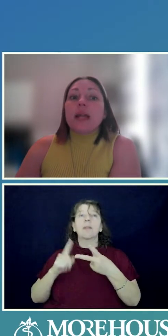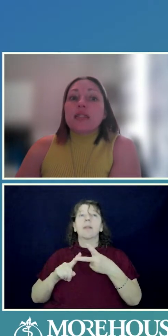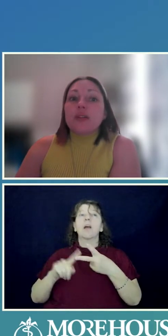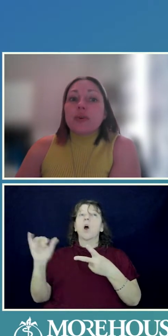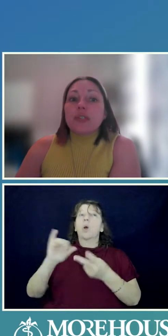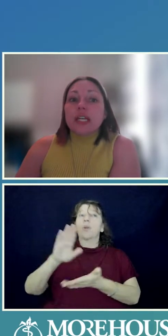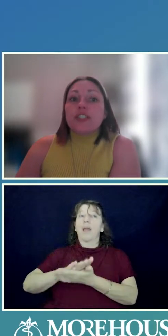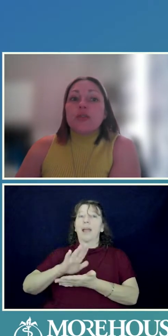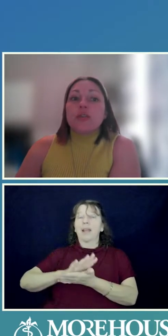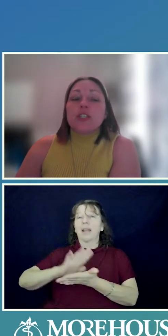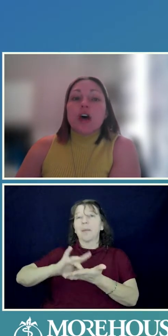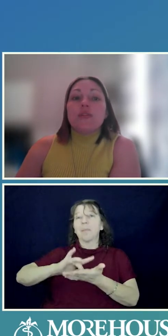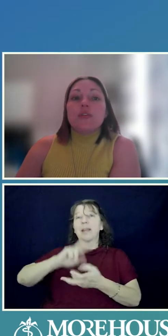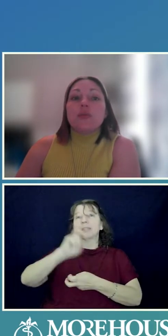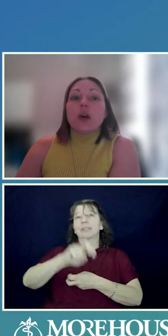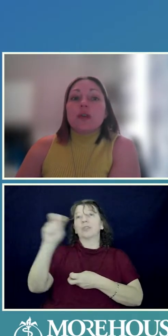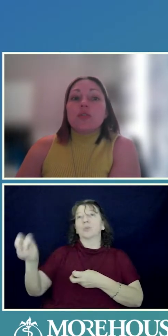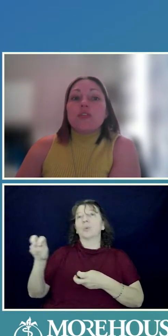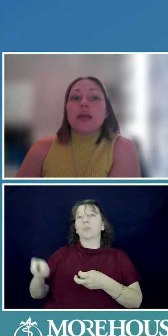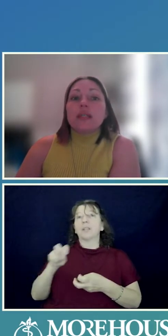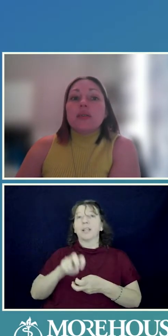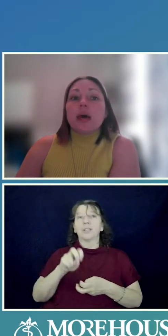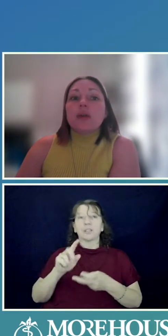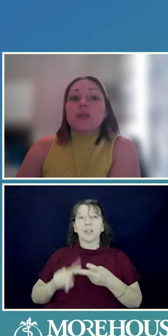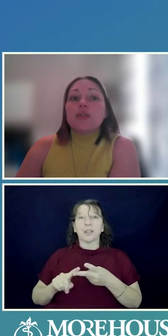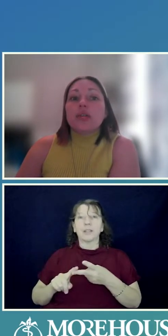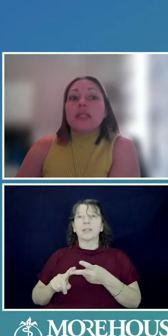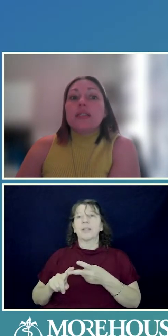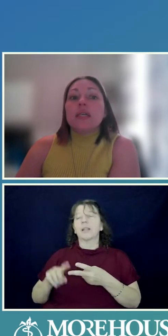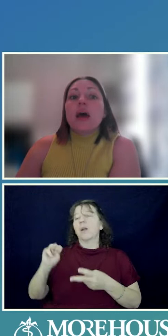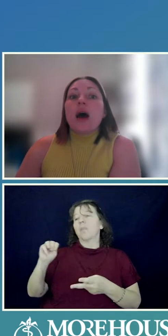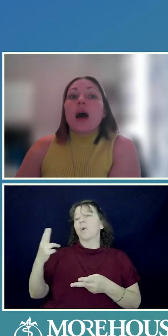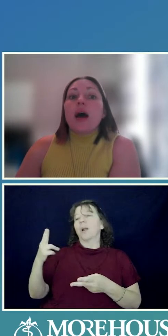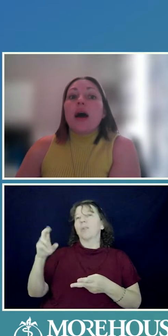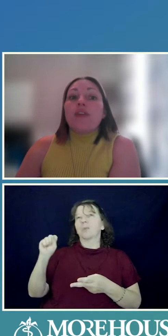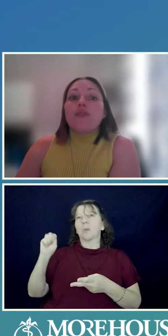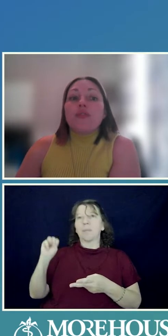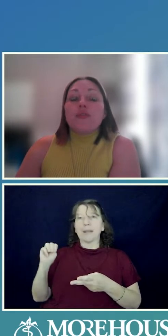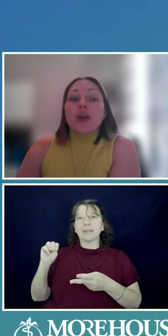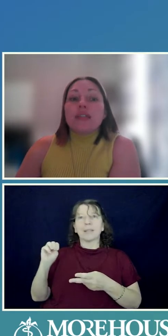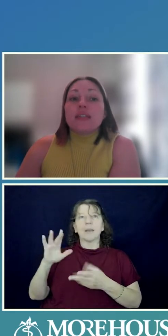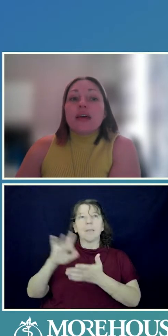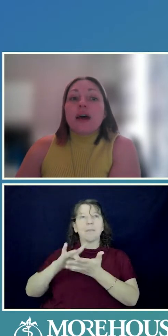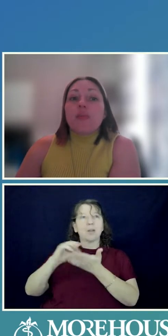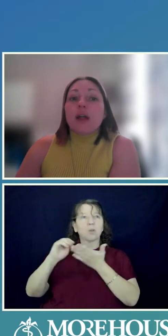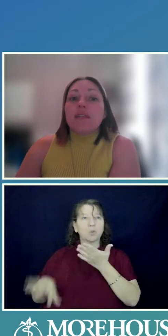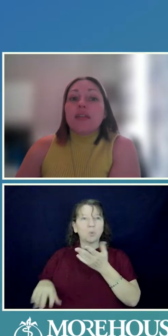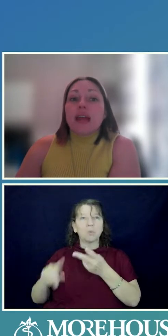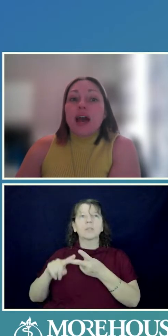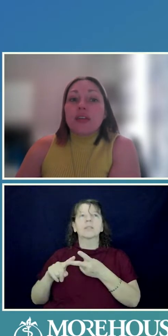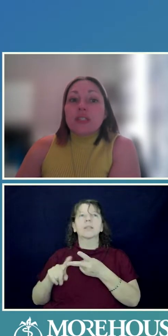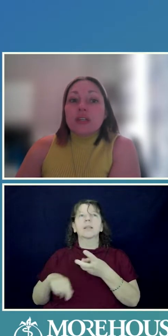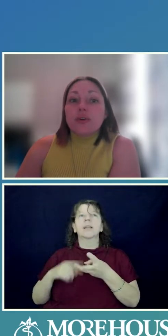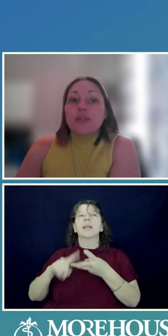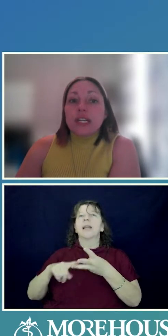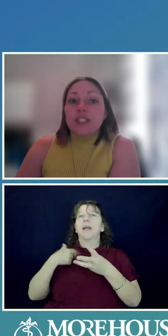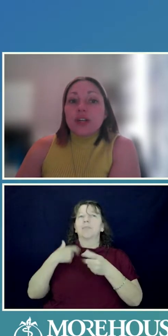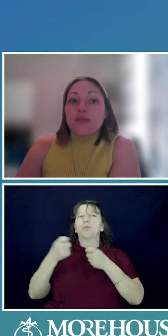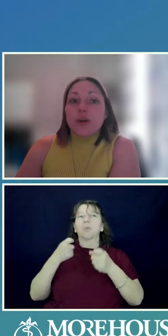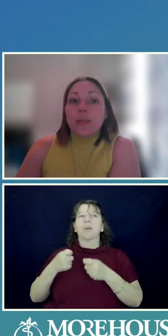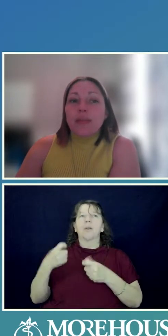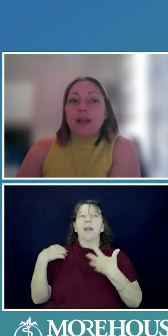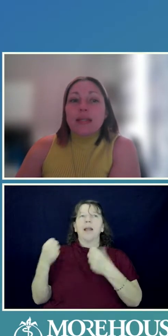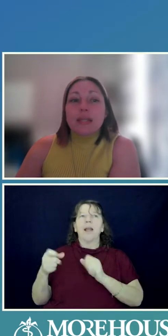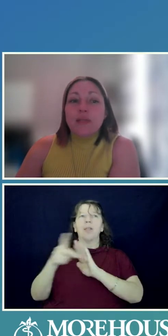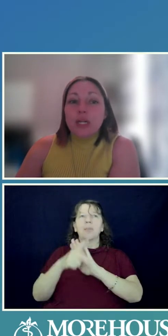academic medicine rotation, which is offered to Morehouse School of Medicine medical students. I have directed the health policy and advocacy rotation